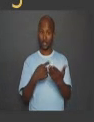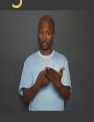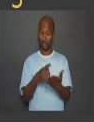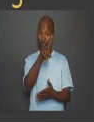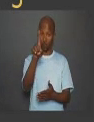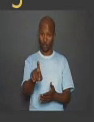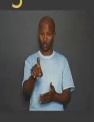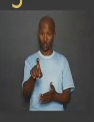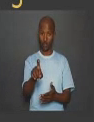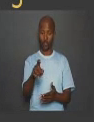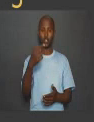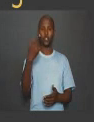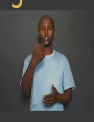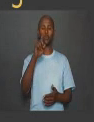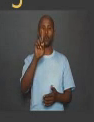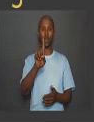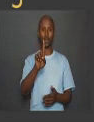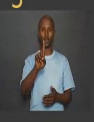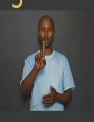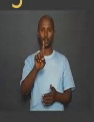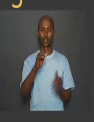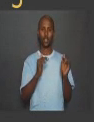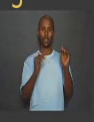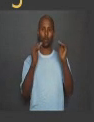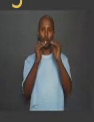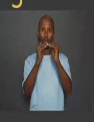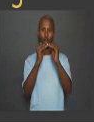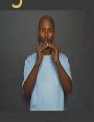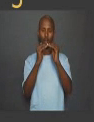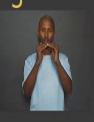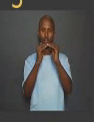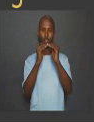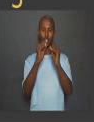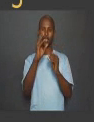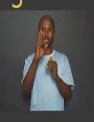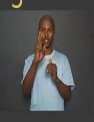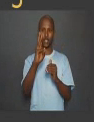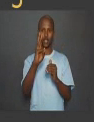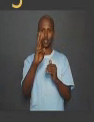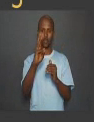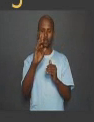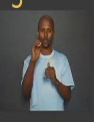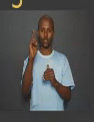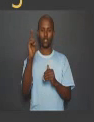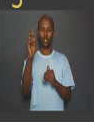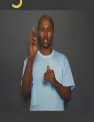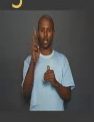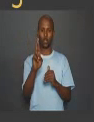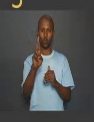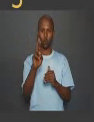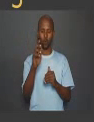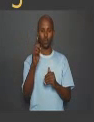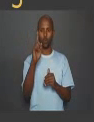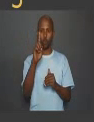equation, G1 is equal to 6 and the ratio is